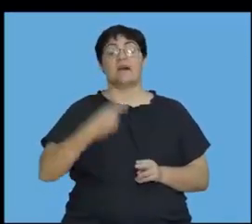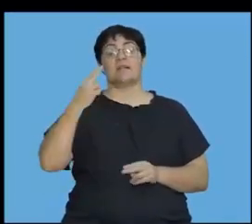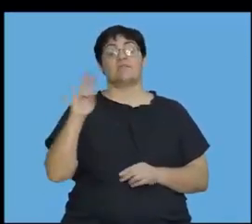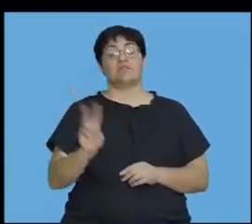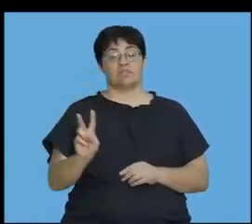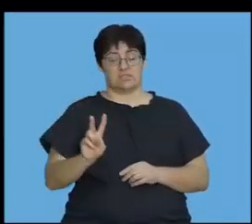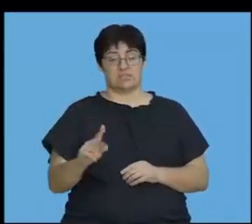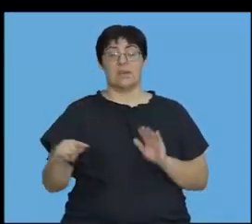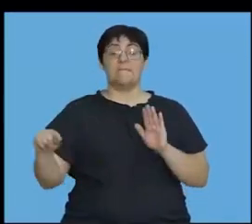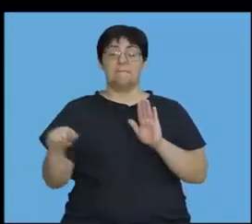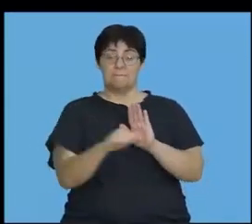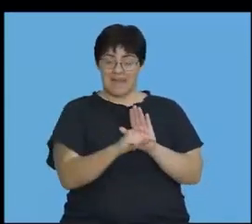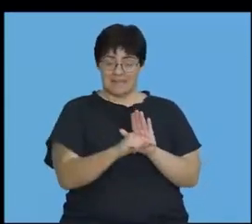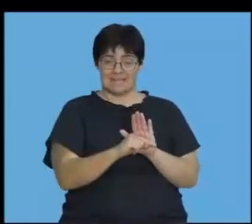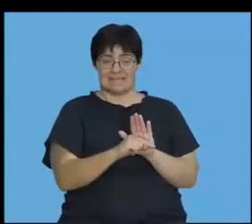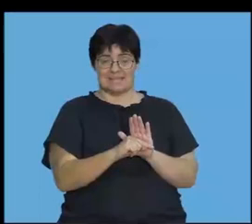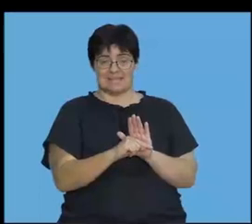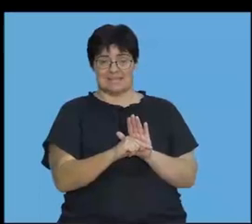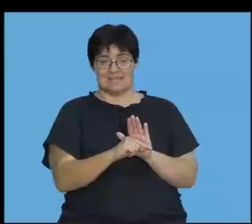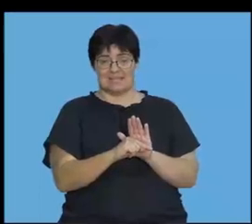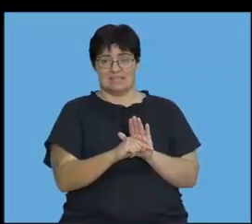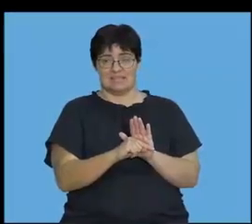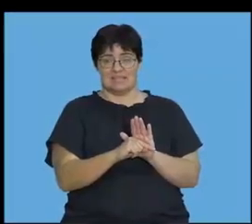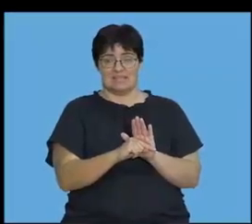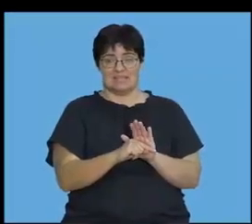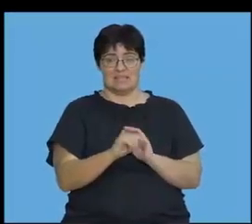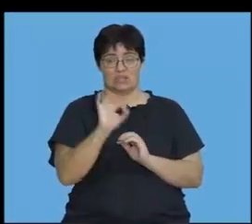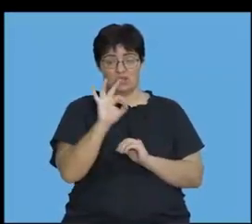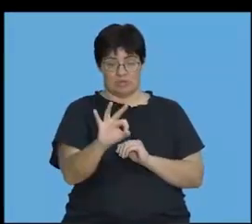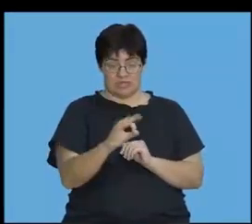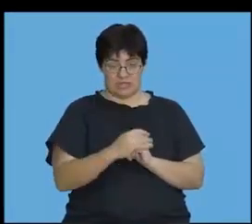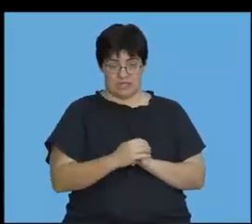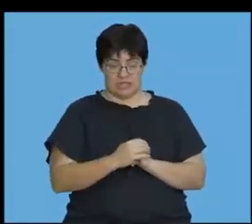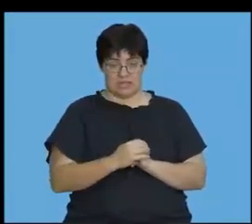Final velocity was minus. So it's